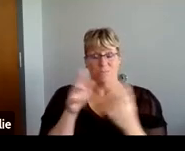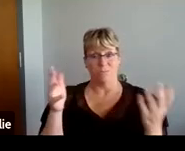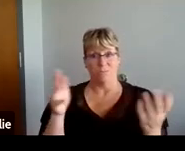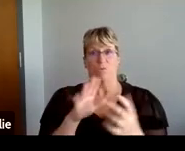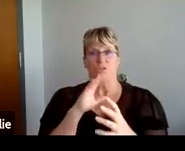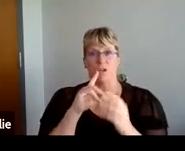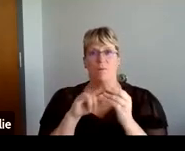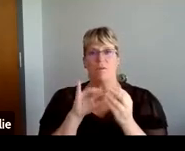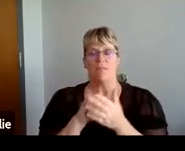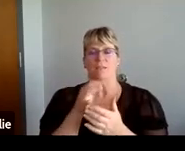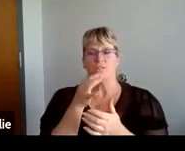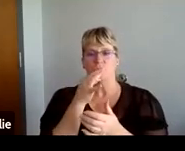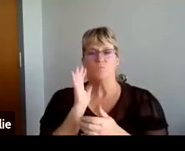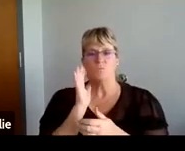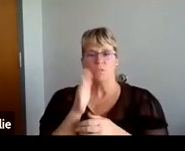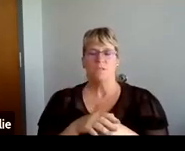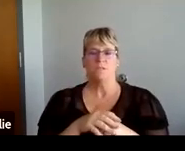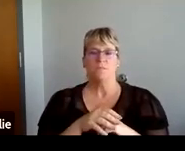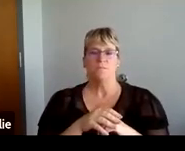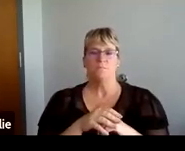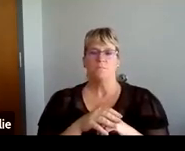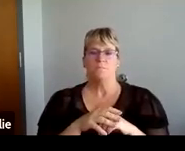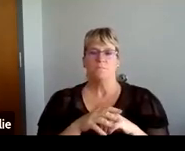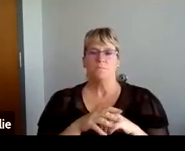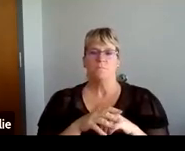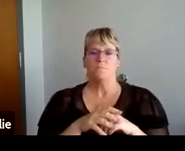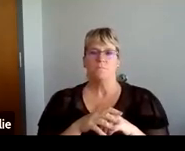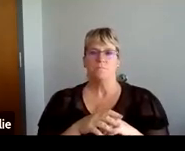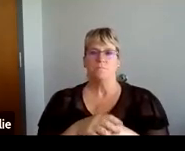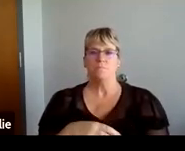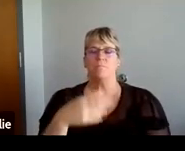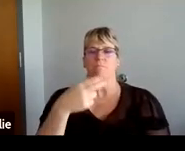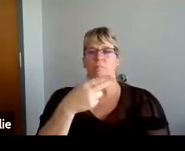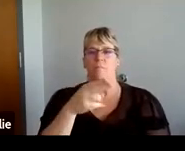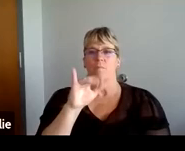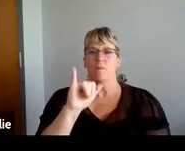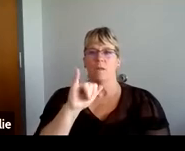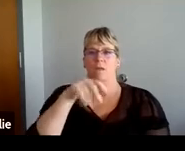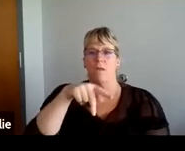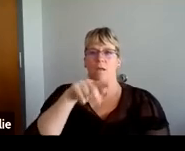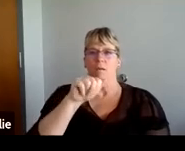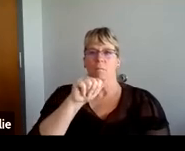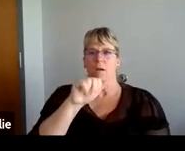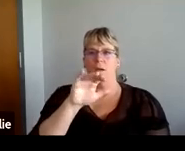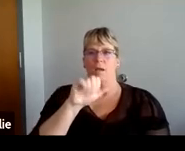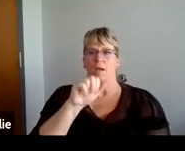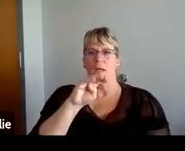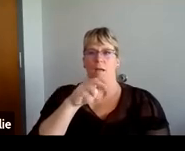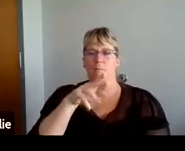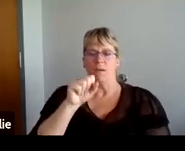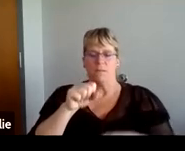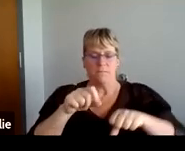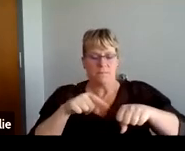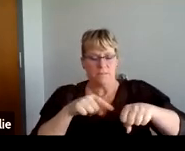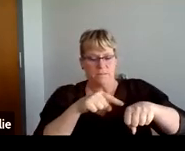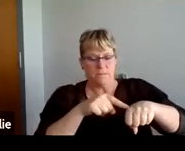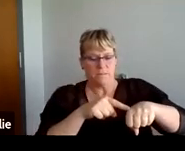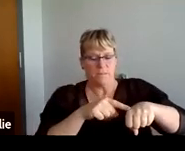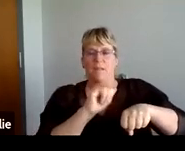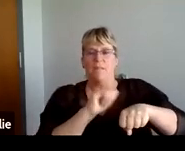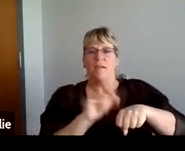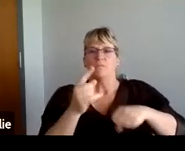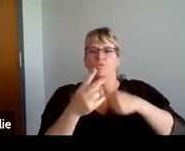a few moments. Our hippocampus sits right near to the amygdala. That's our storage